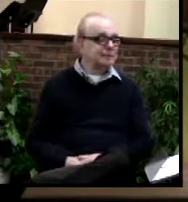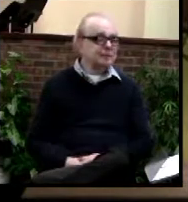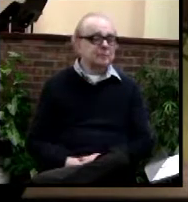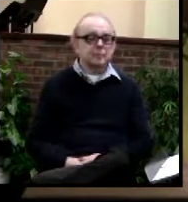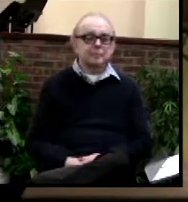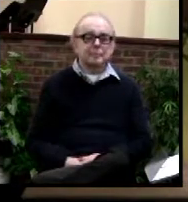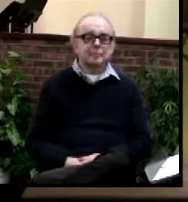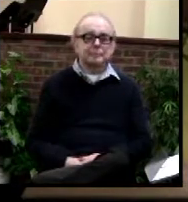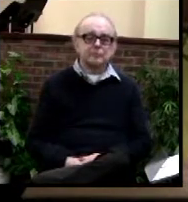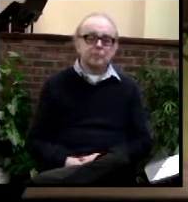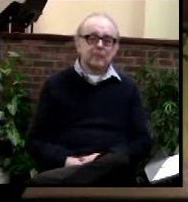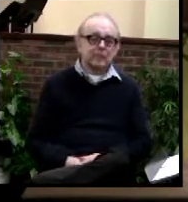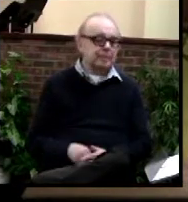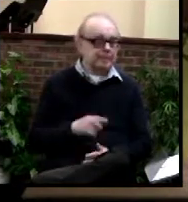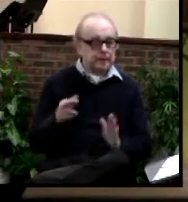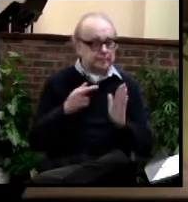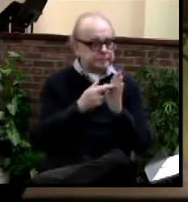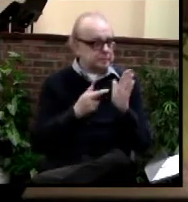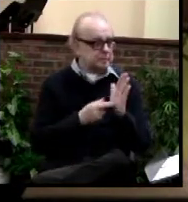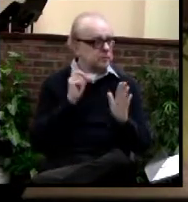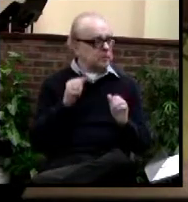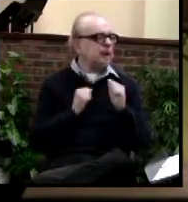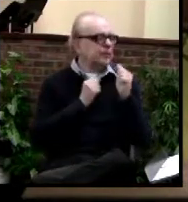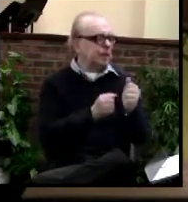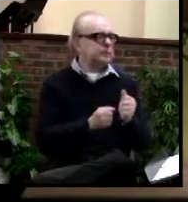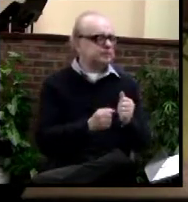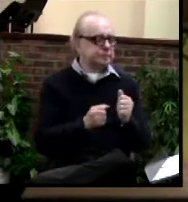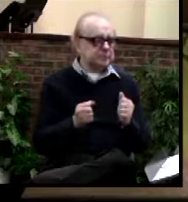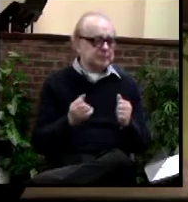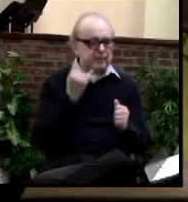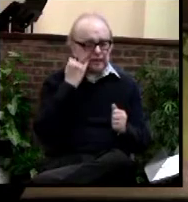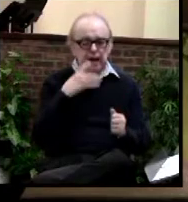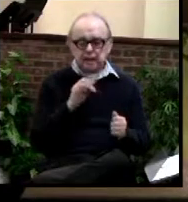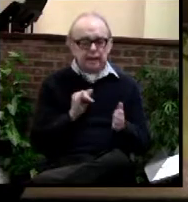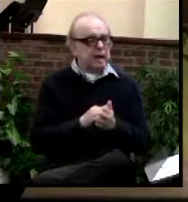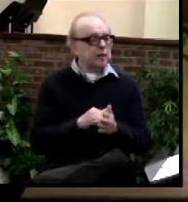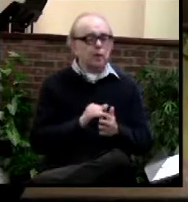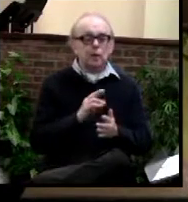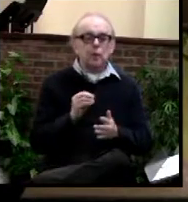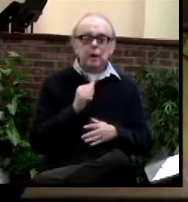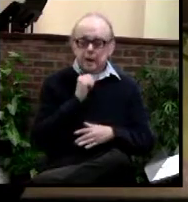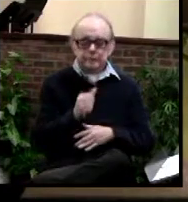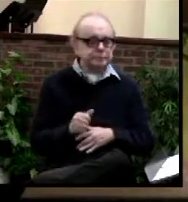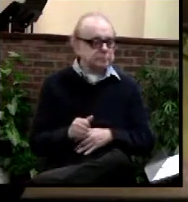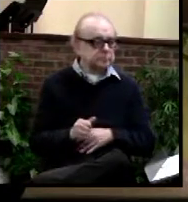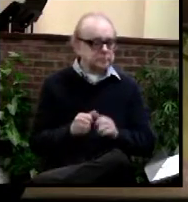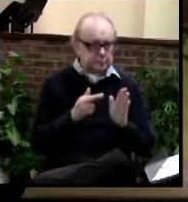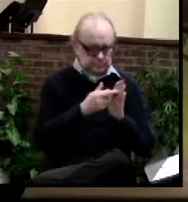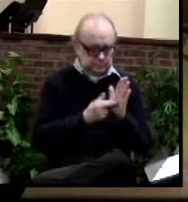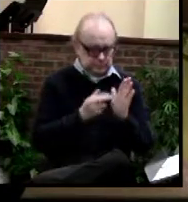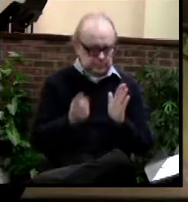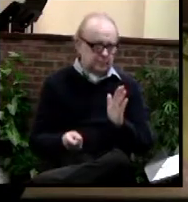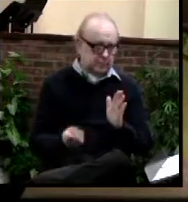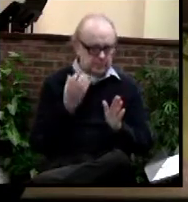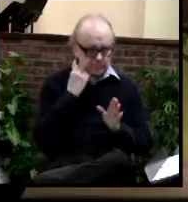And so there were the rules that we had to follow, whether I liked it or not. Those were the rules. And if I